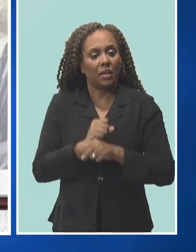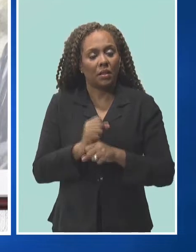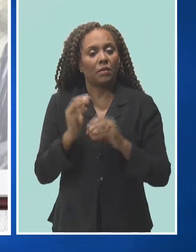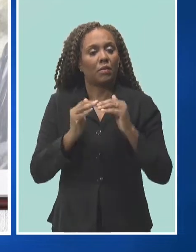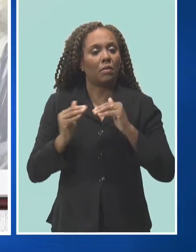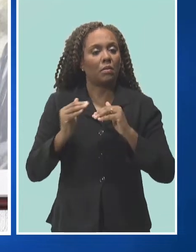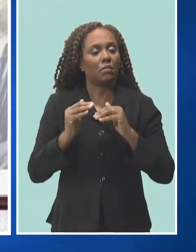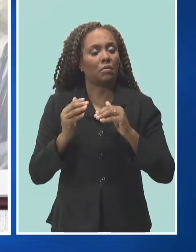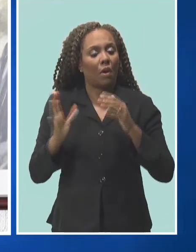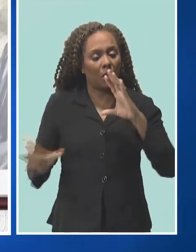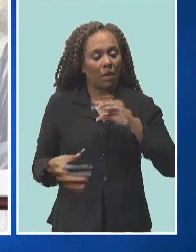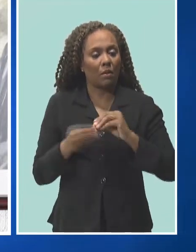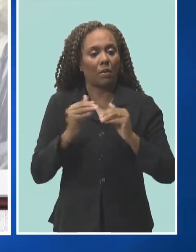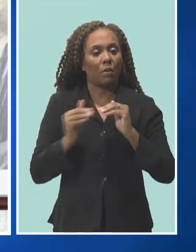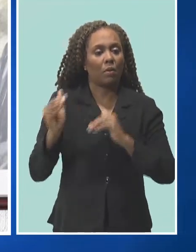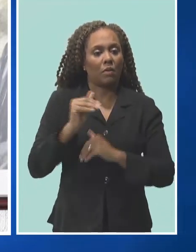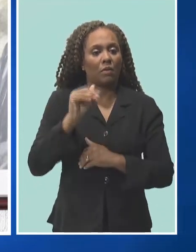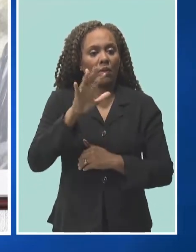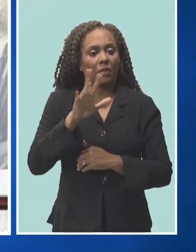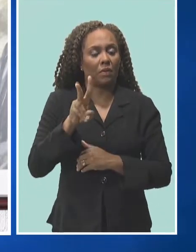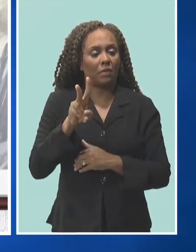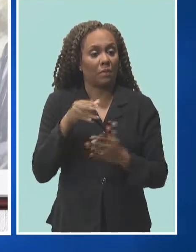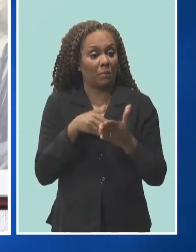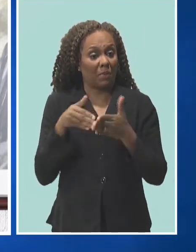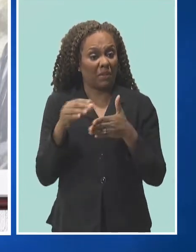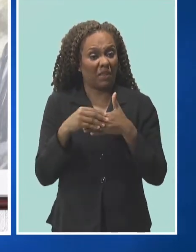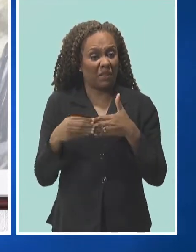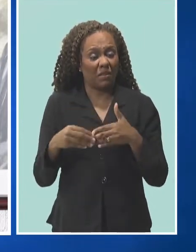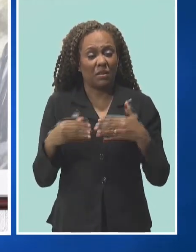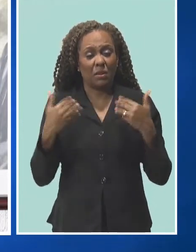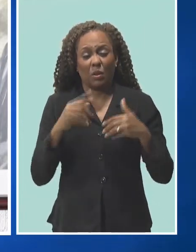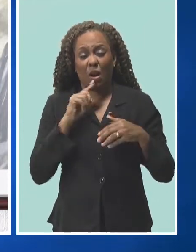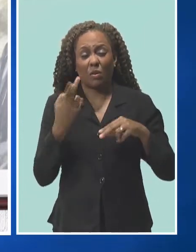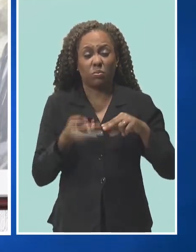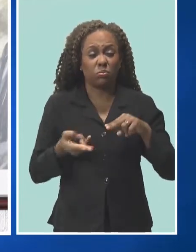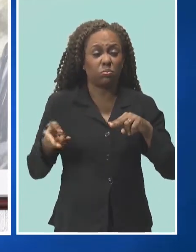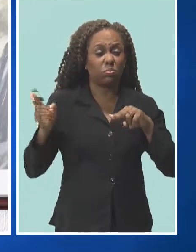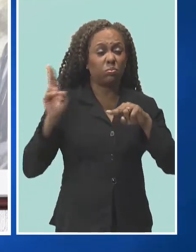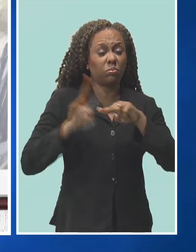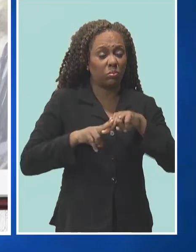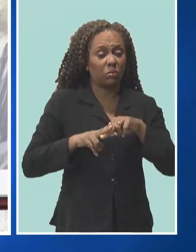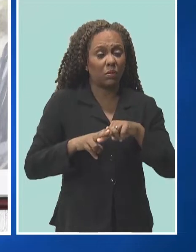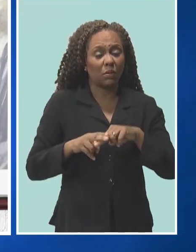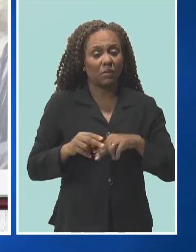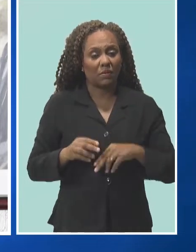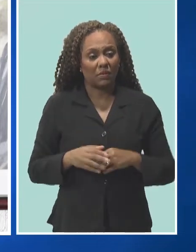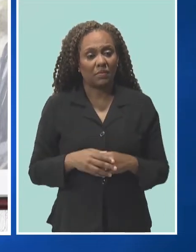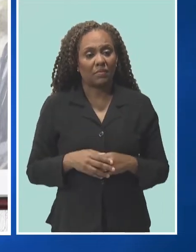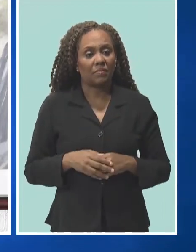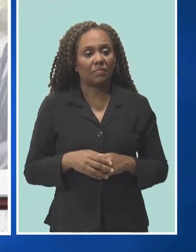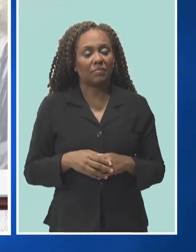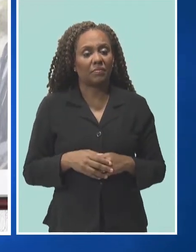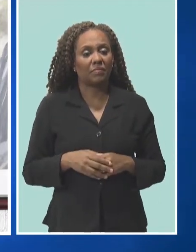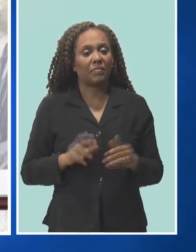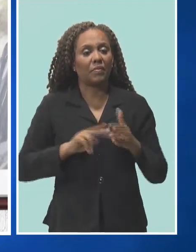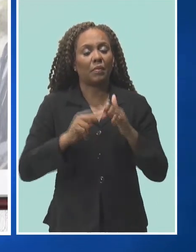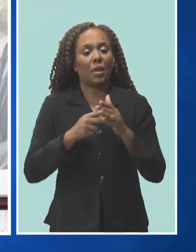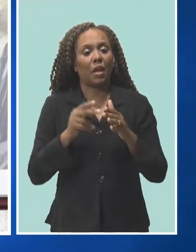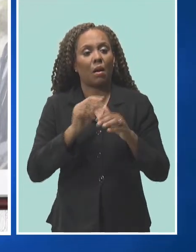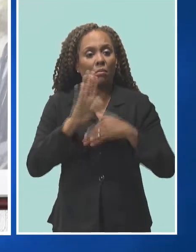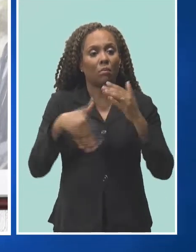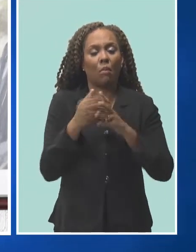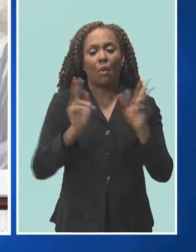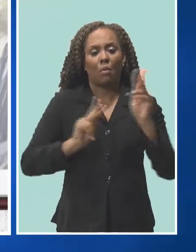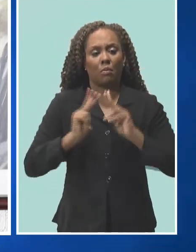$52 million. This significant increase in the volume of claims has called for an all-hands-on-deck approach